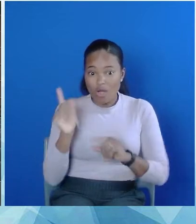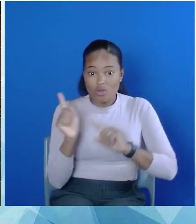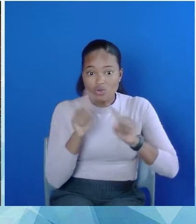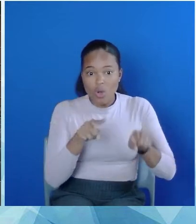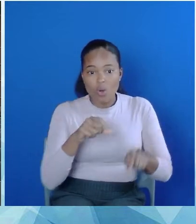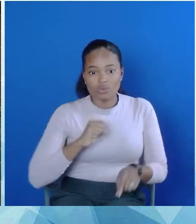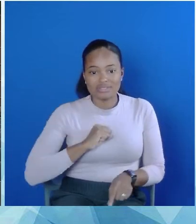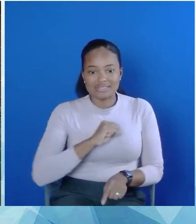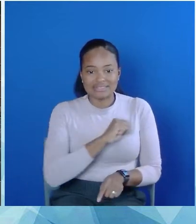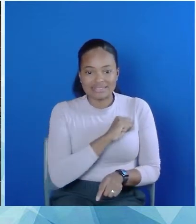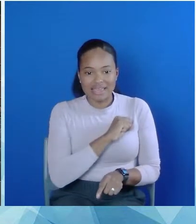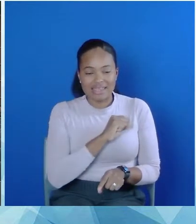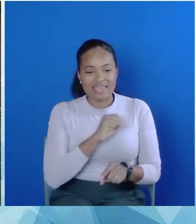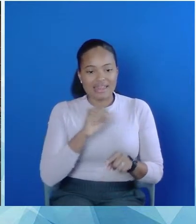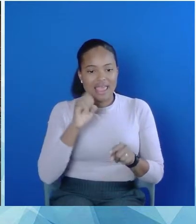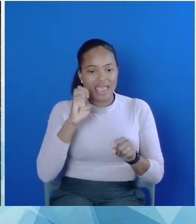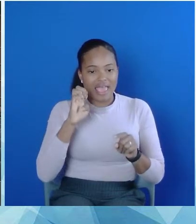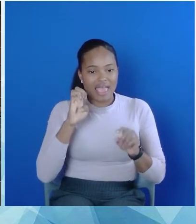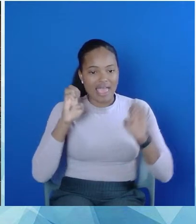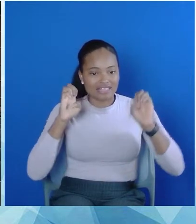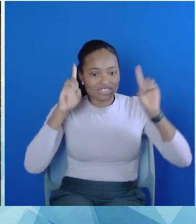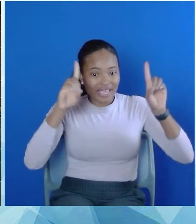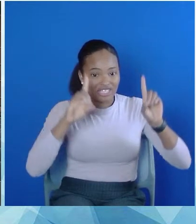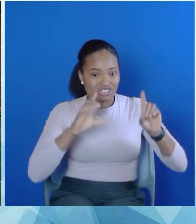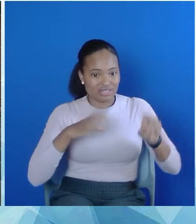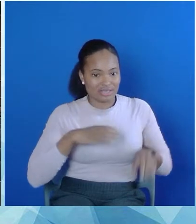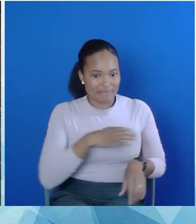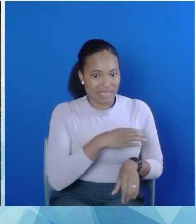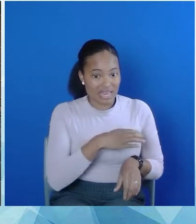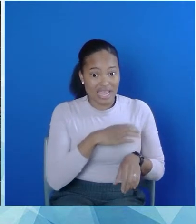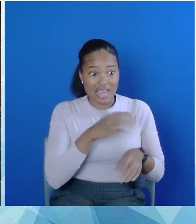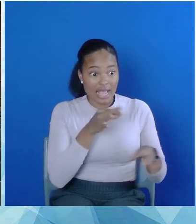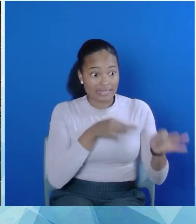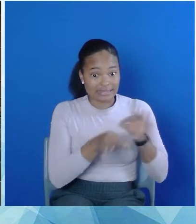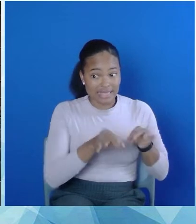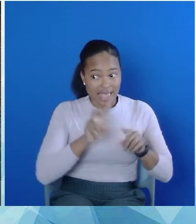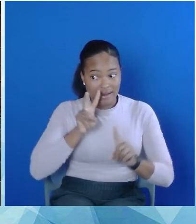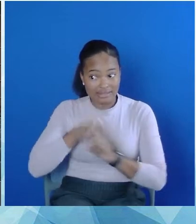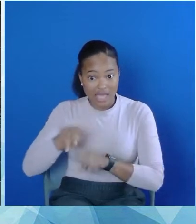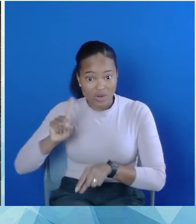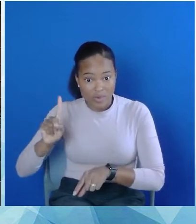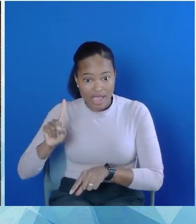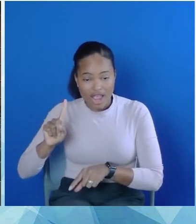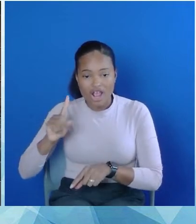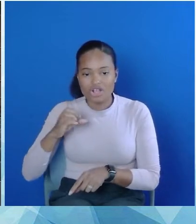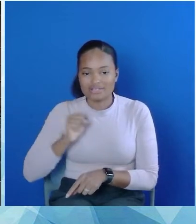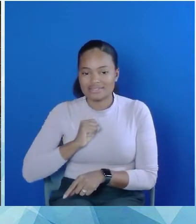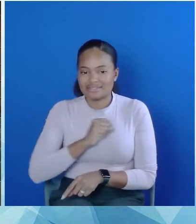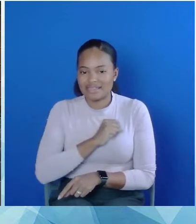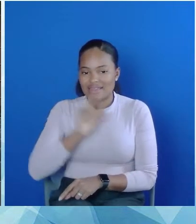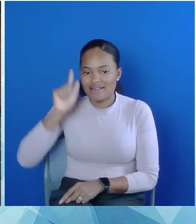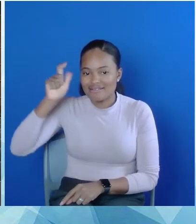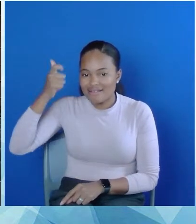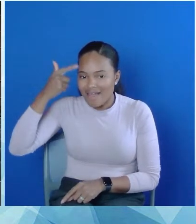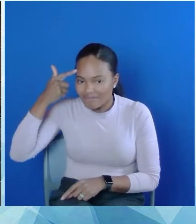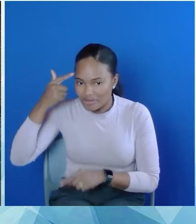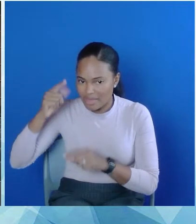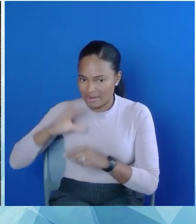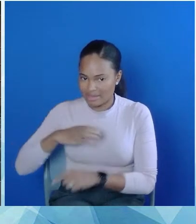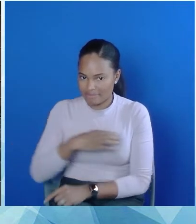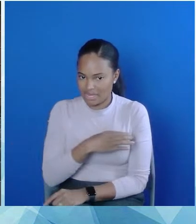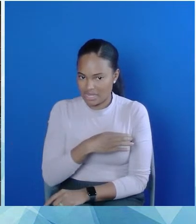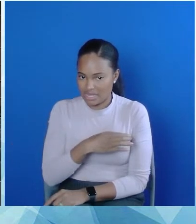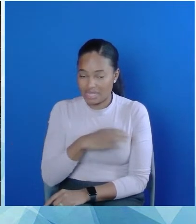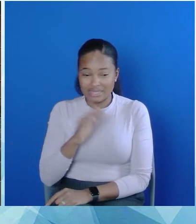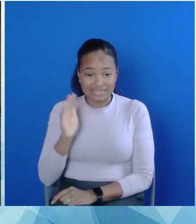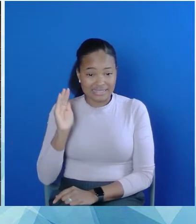Education Committee. Instead, it was assigned to the Senate Government Committee. It appears that ASDB is